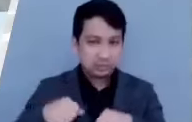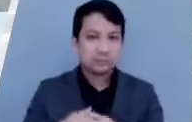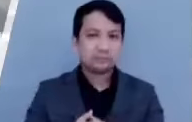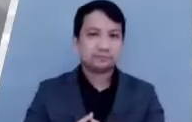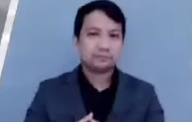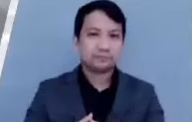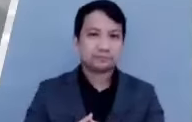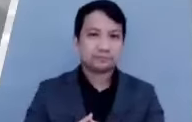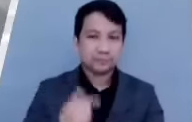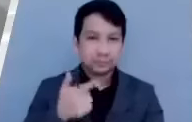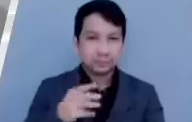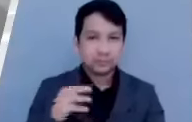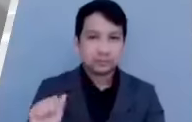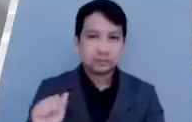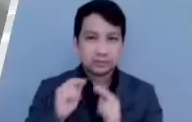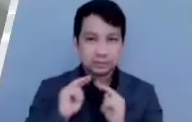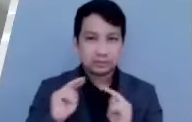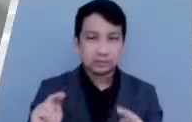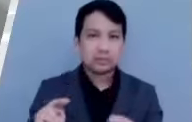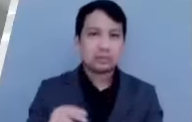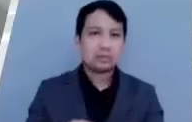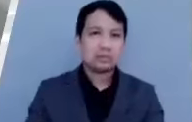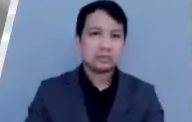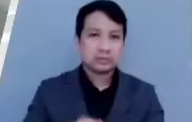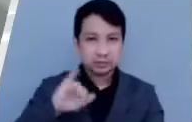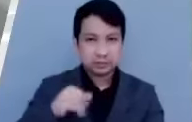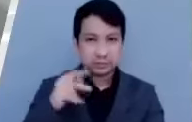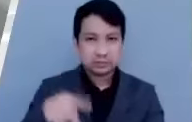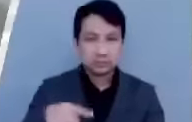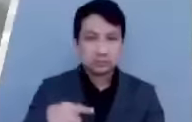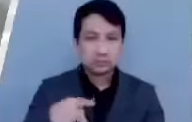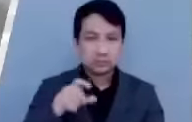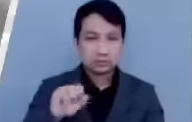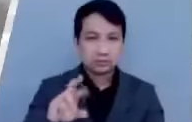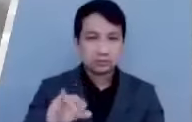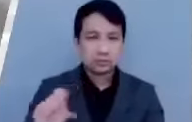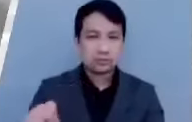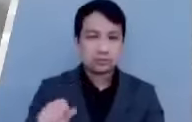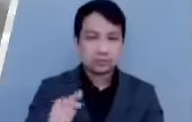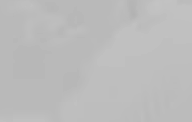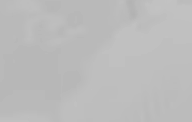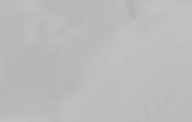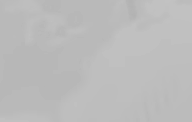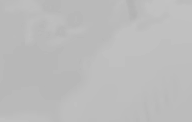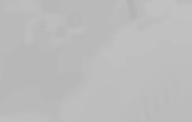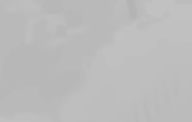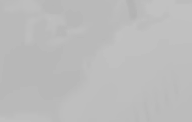GMA Integrated News, JP Soriano, nakatutok 24 oras.